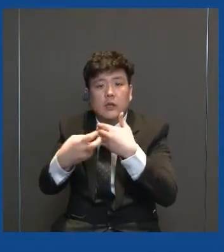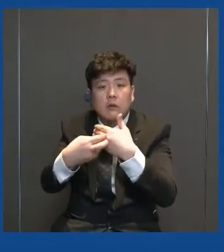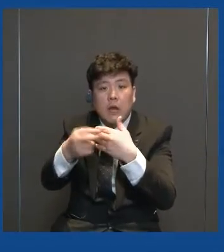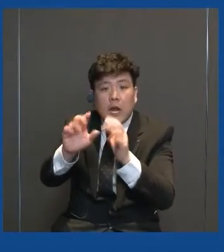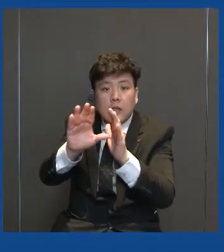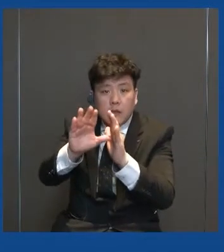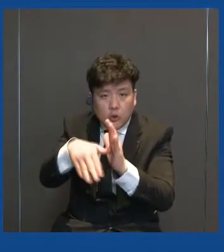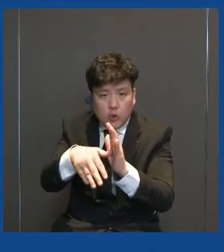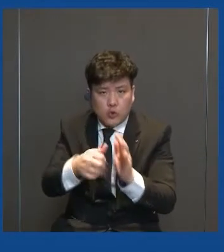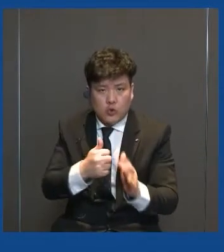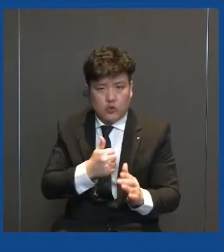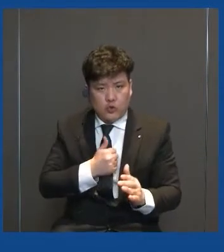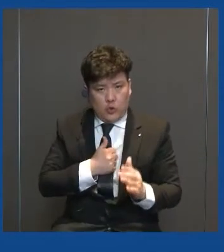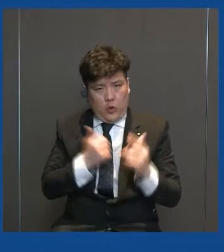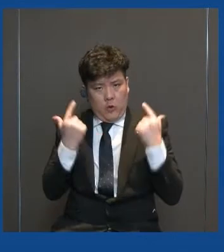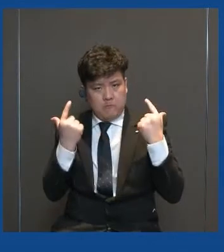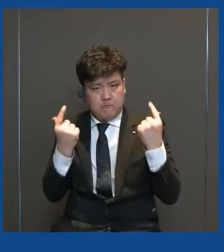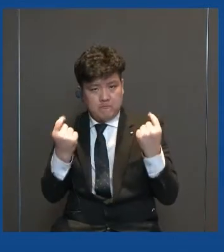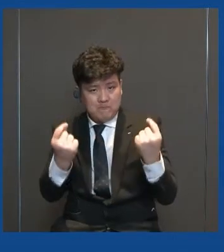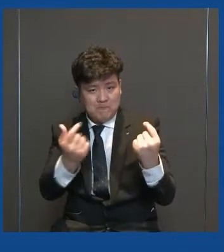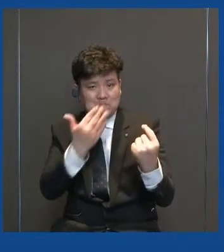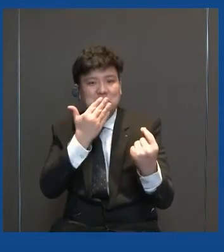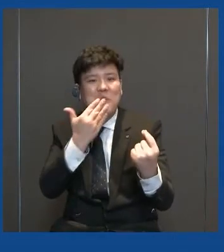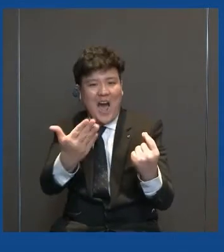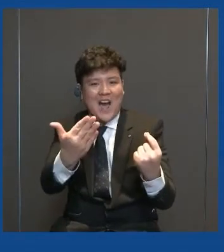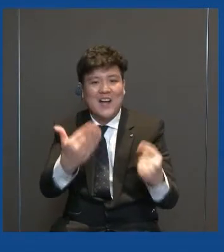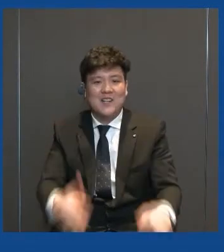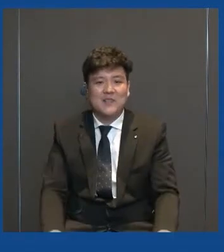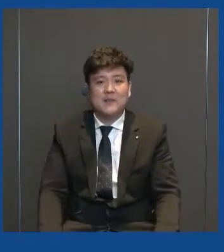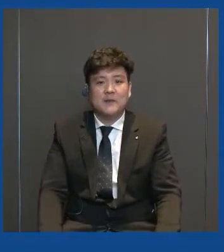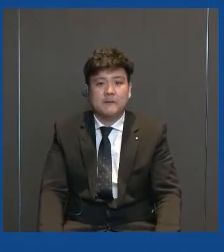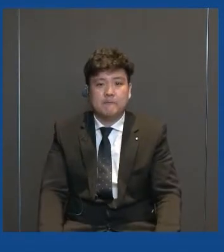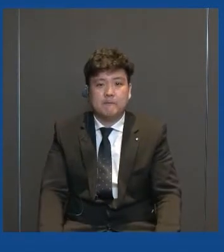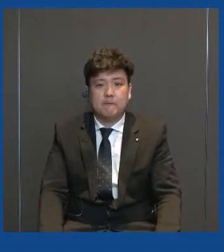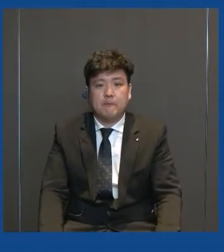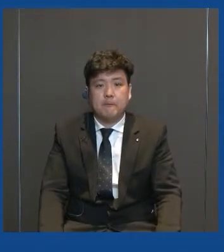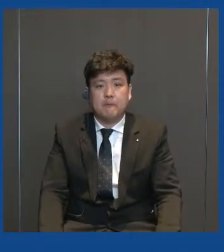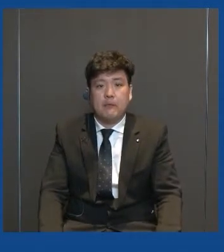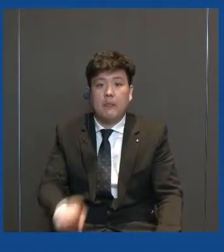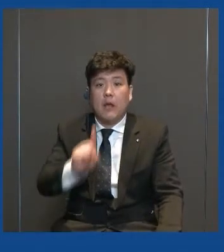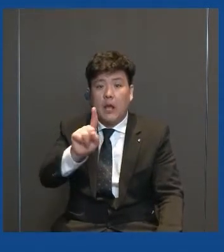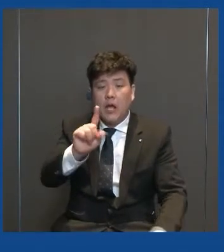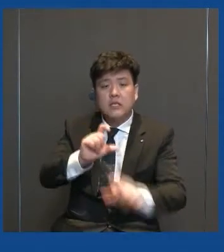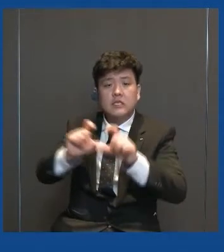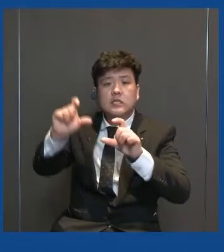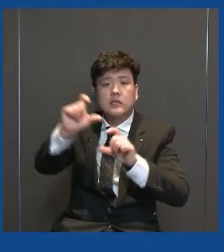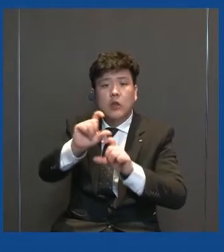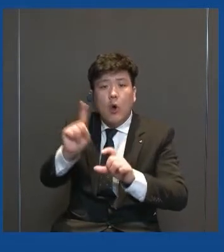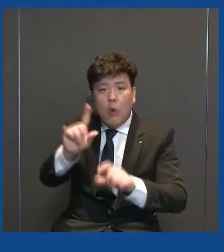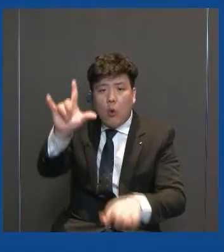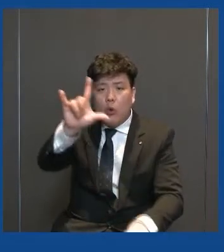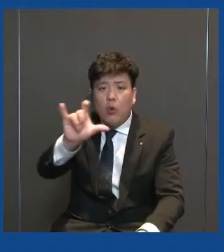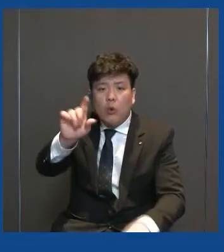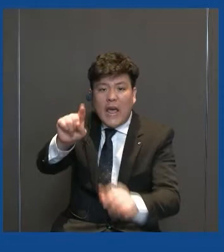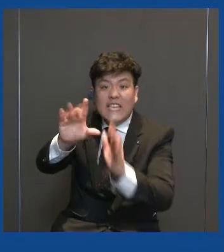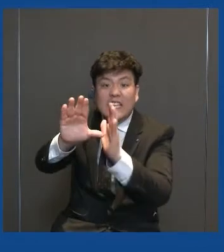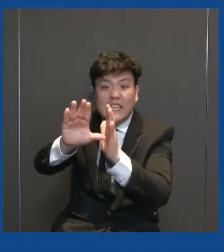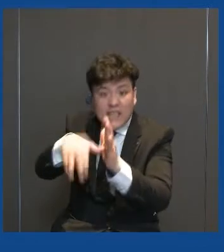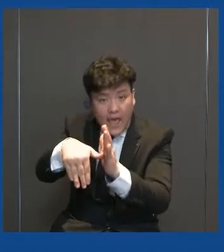And just to mention that during COVID-19, we've had the direct pathway